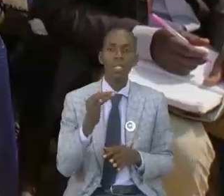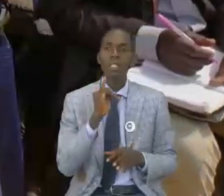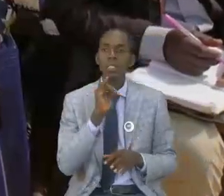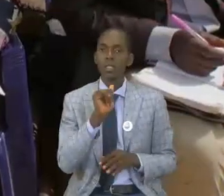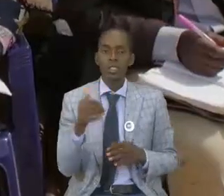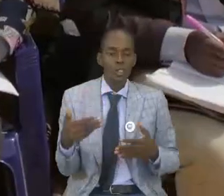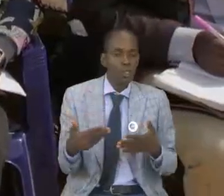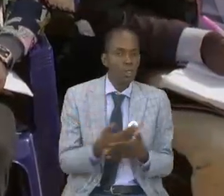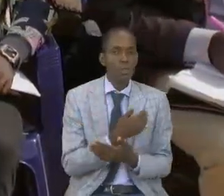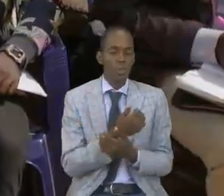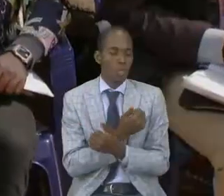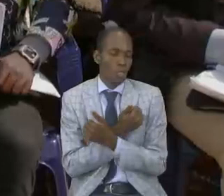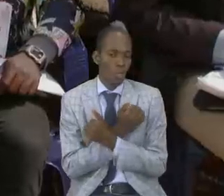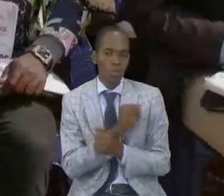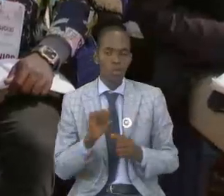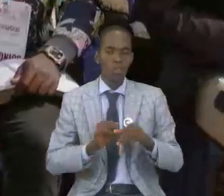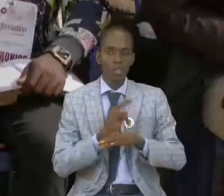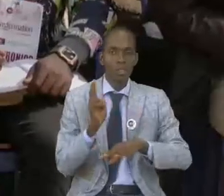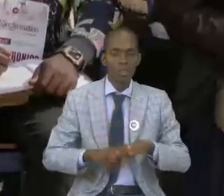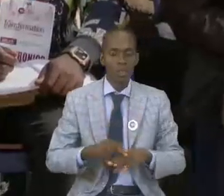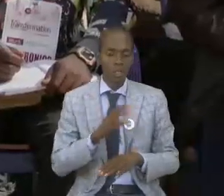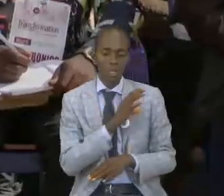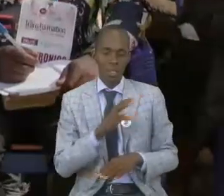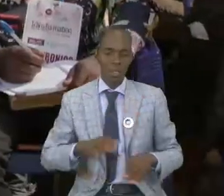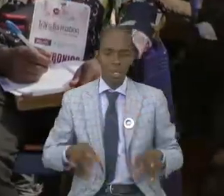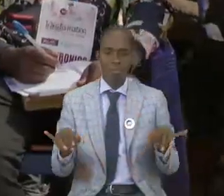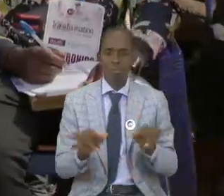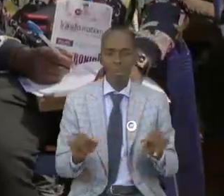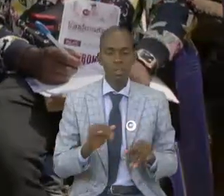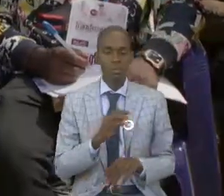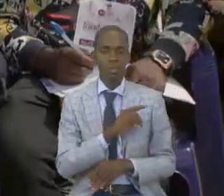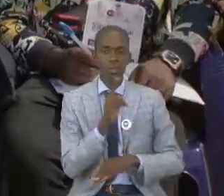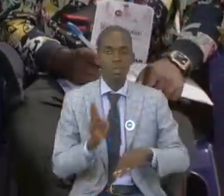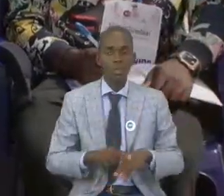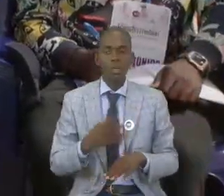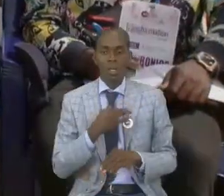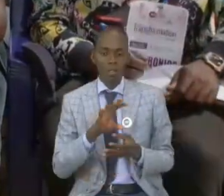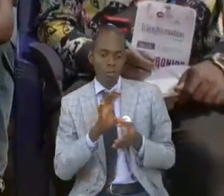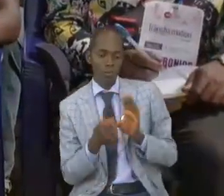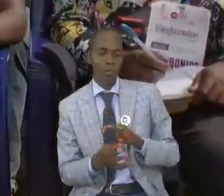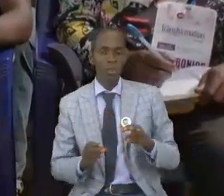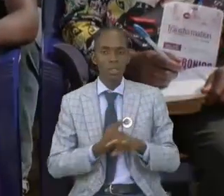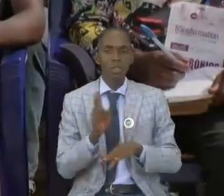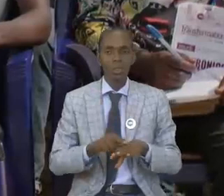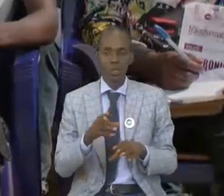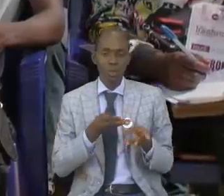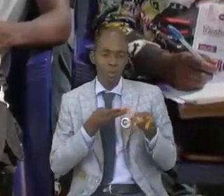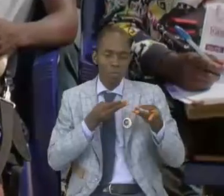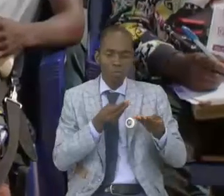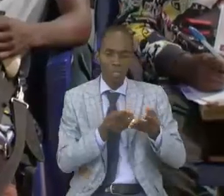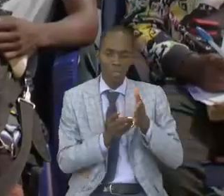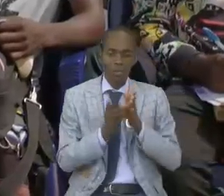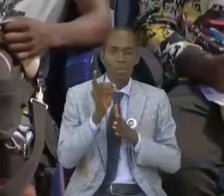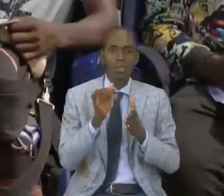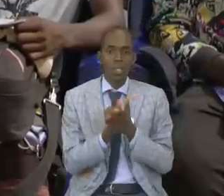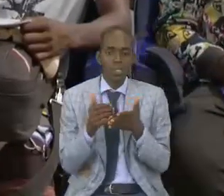nature, if there is a Christ-like nature, if there is a converted nature, and you nurture that new nature